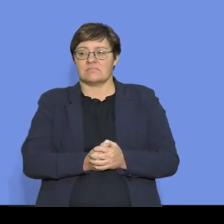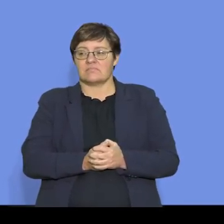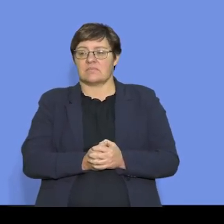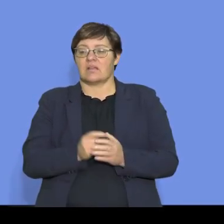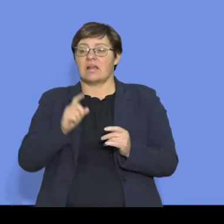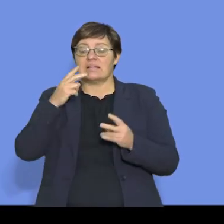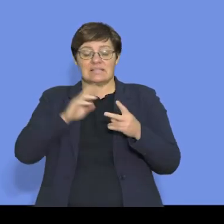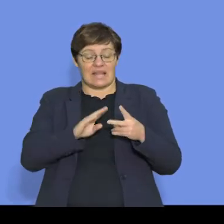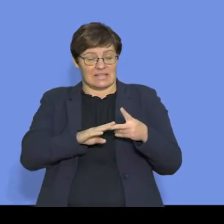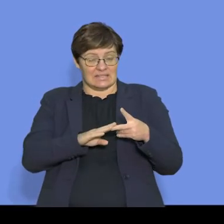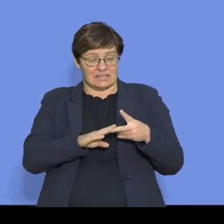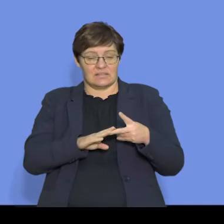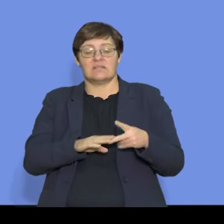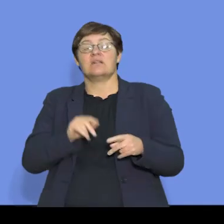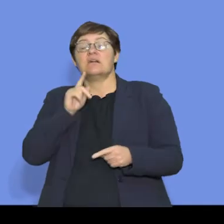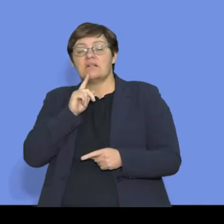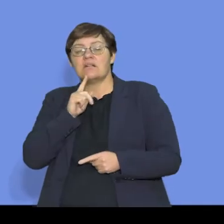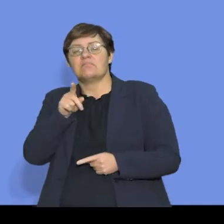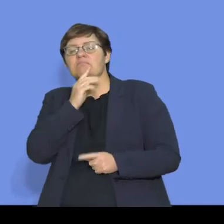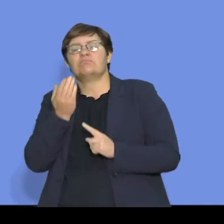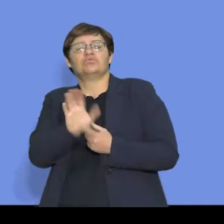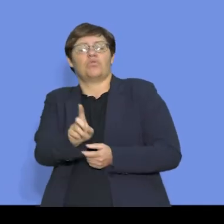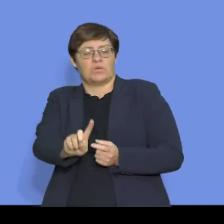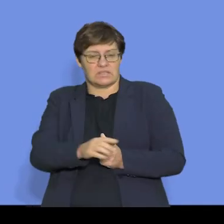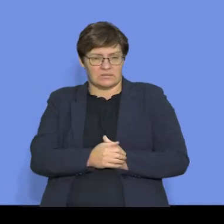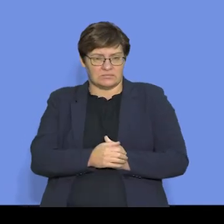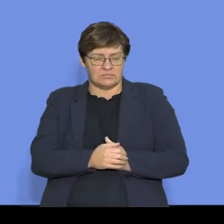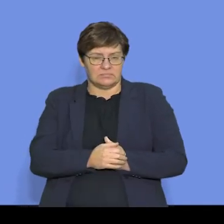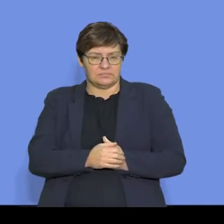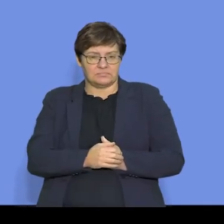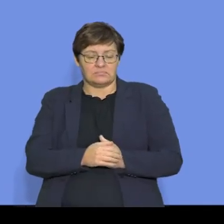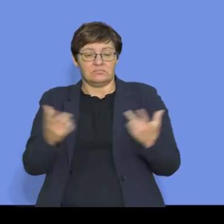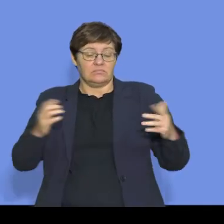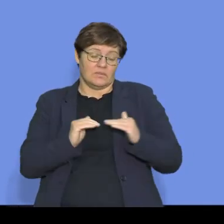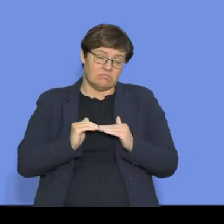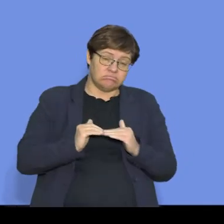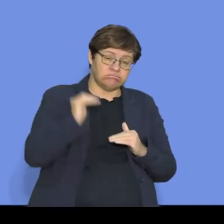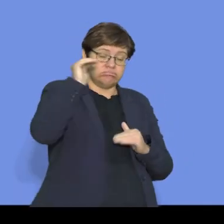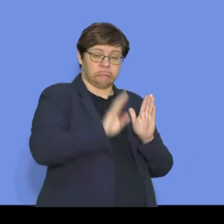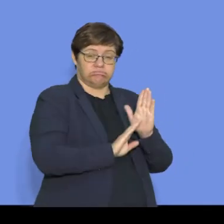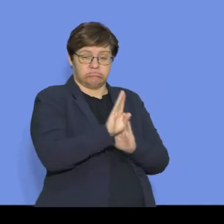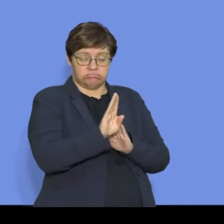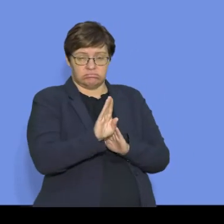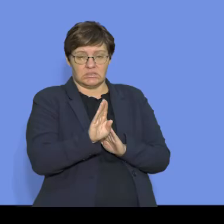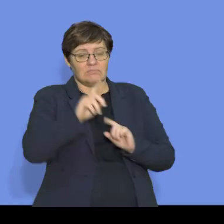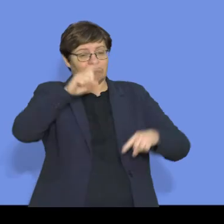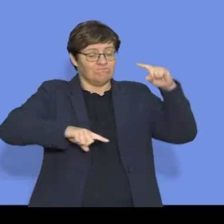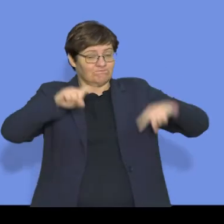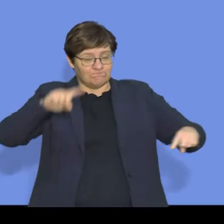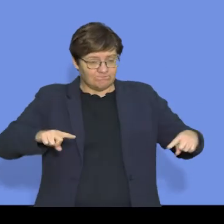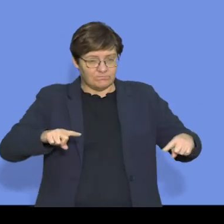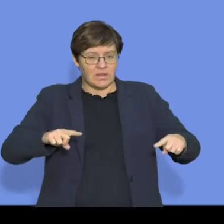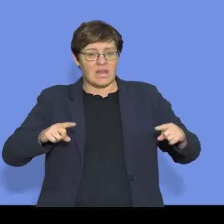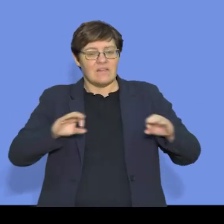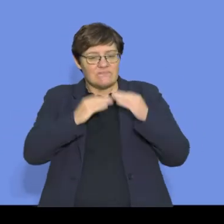Then the second part of the question says, what does this indicate? This huge increase in